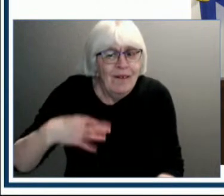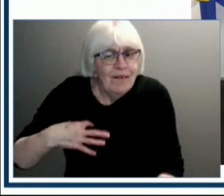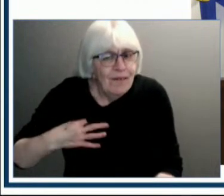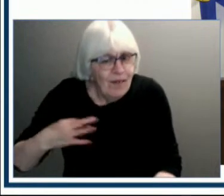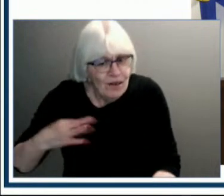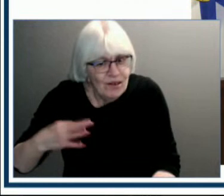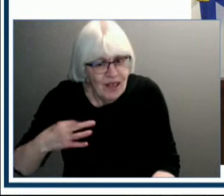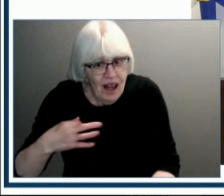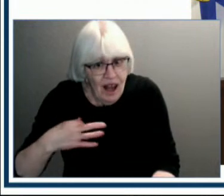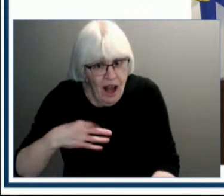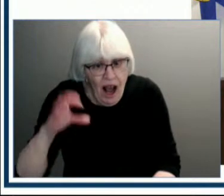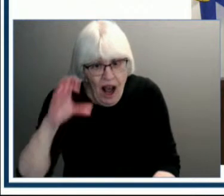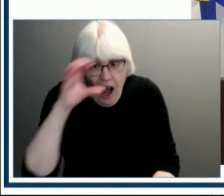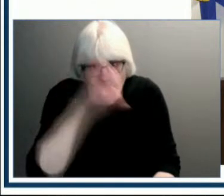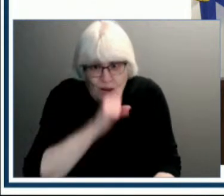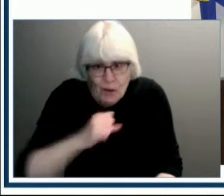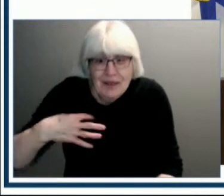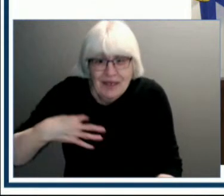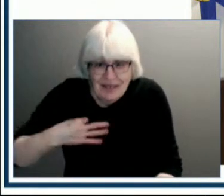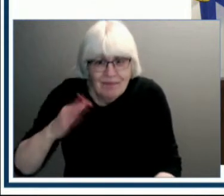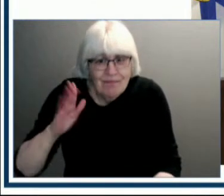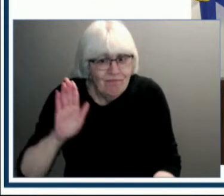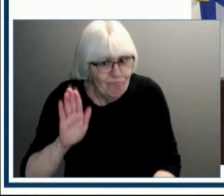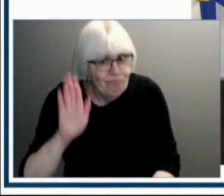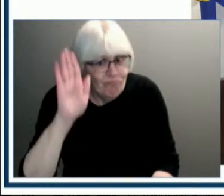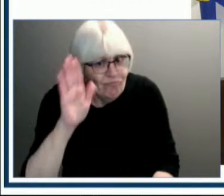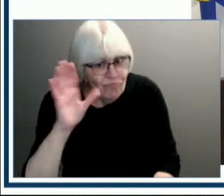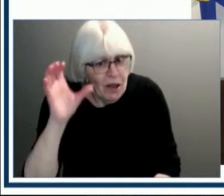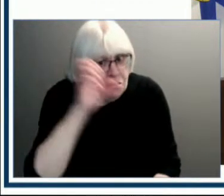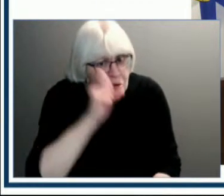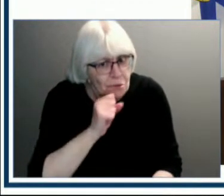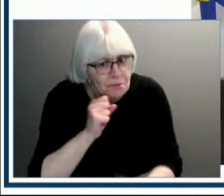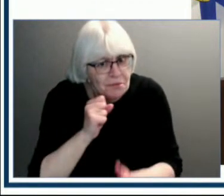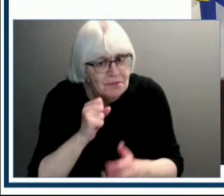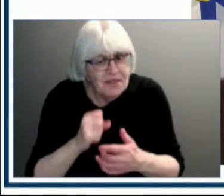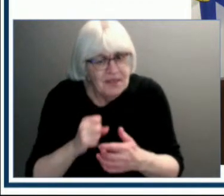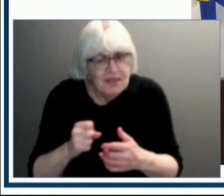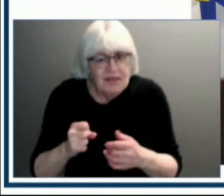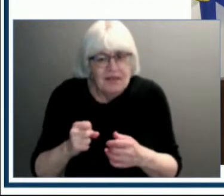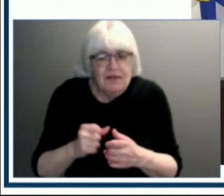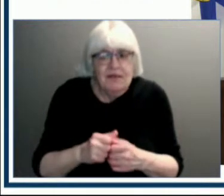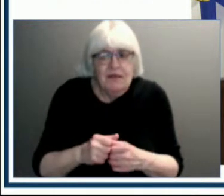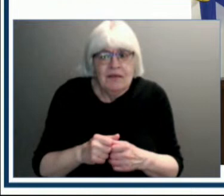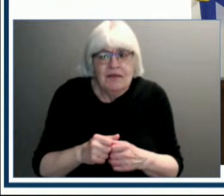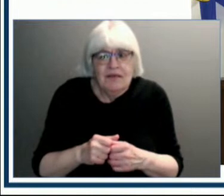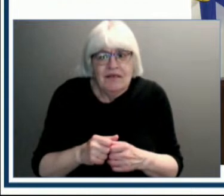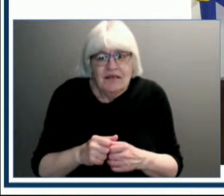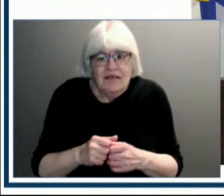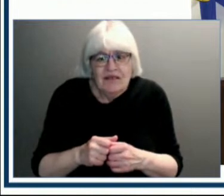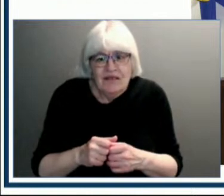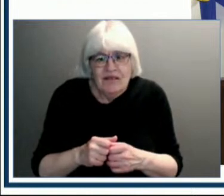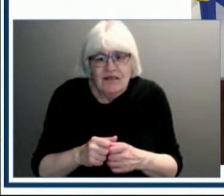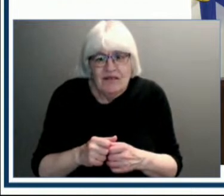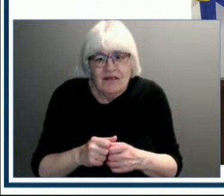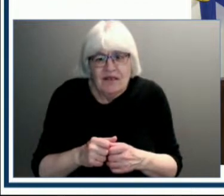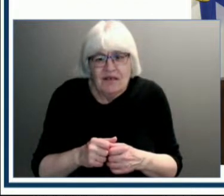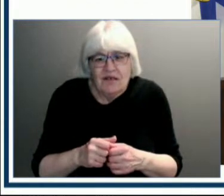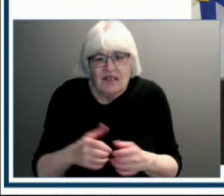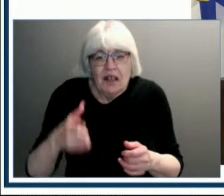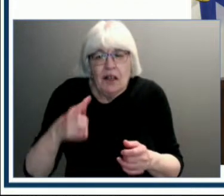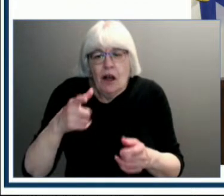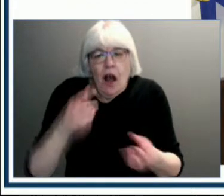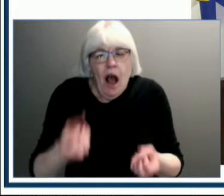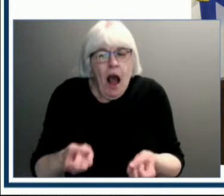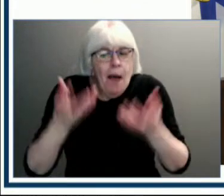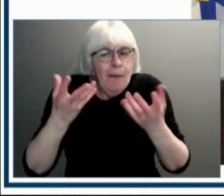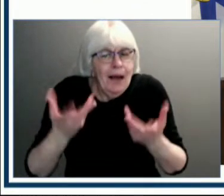since Monday, but at that point it was over 1,600. I'm wondering if you could give us an idea of how many of those are signing up from the island,